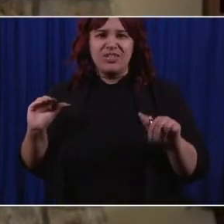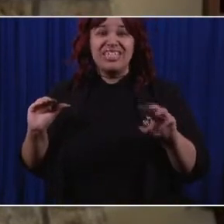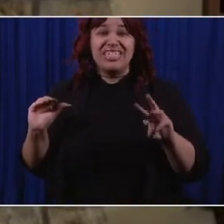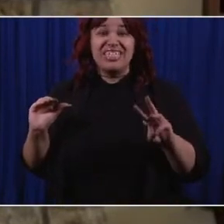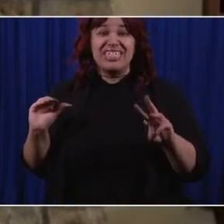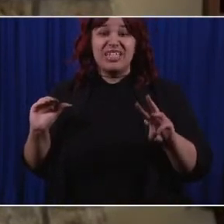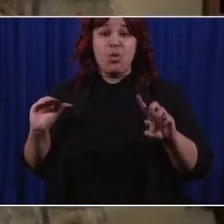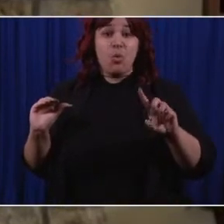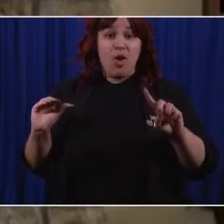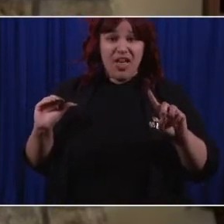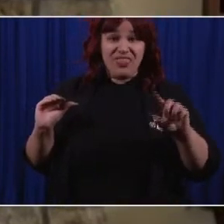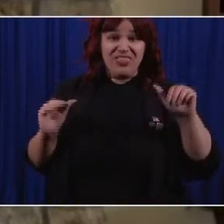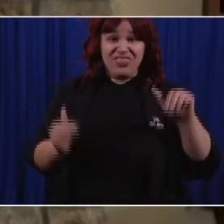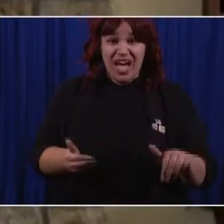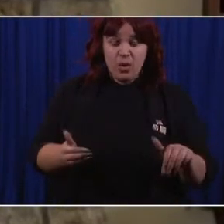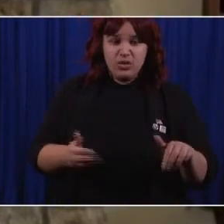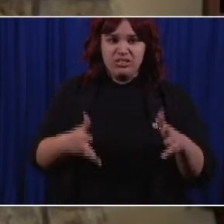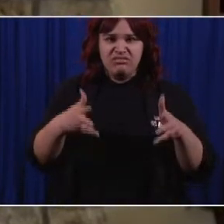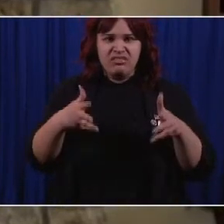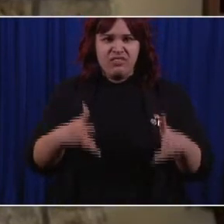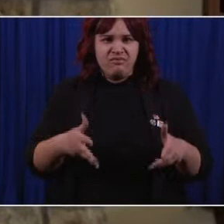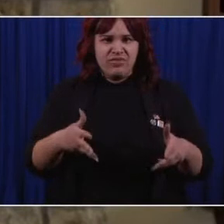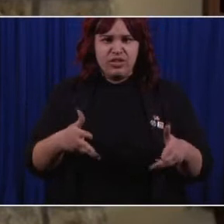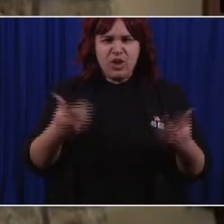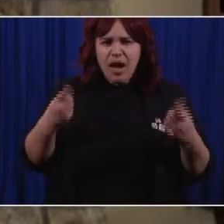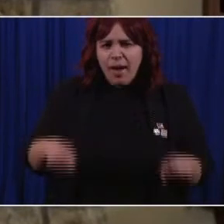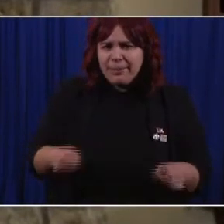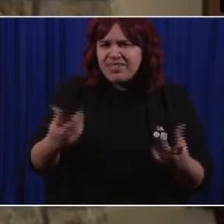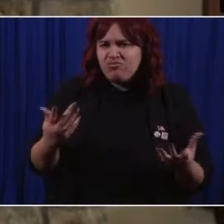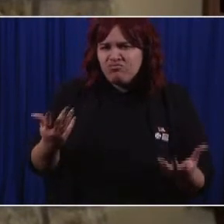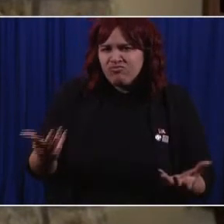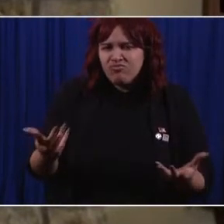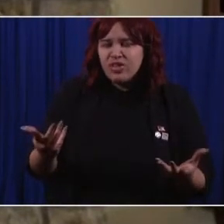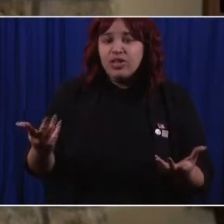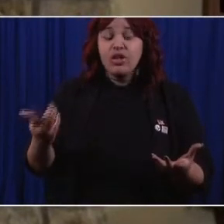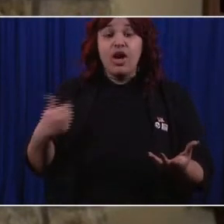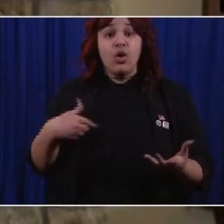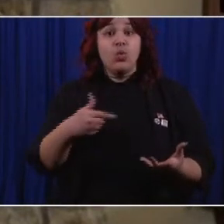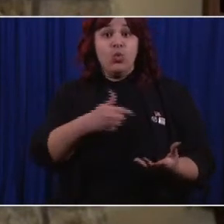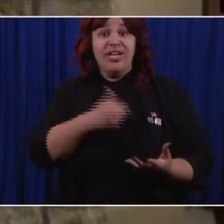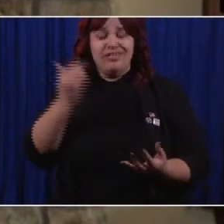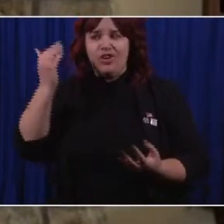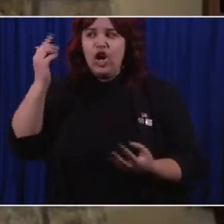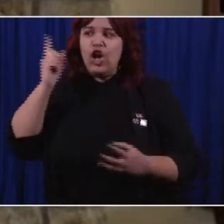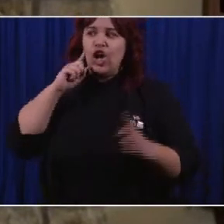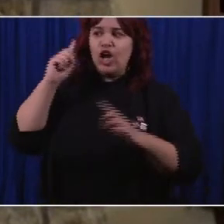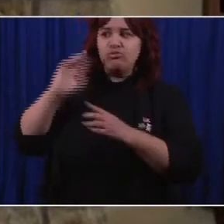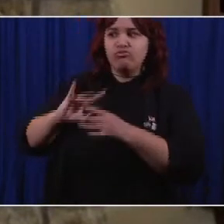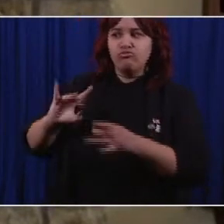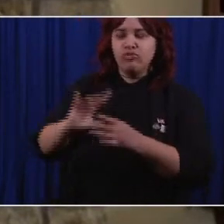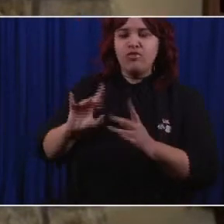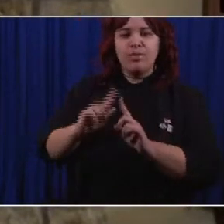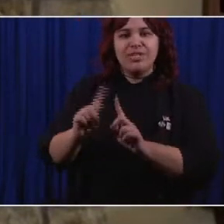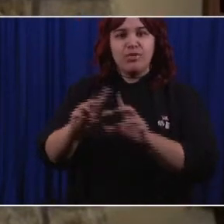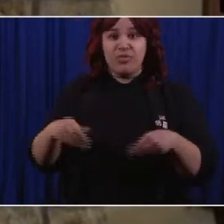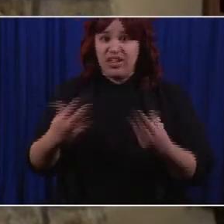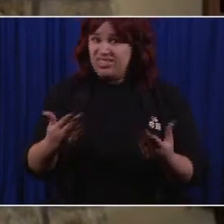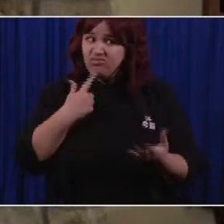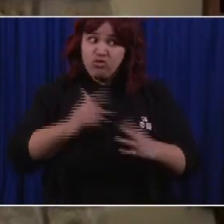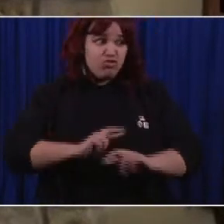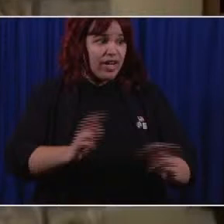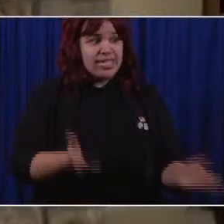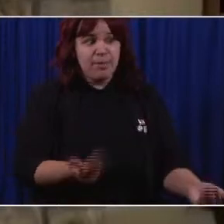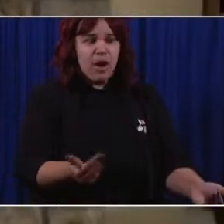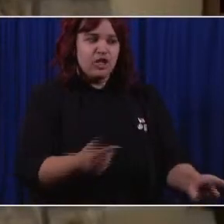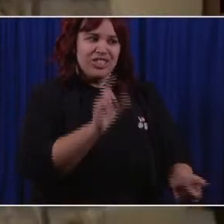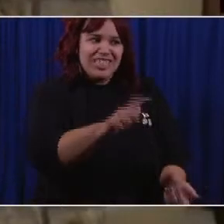on. And clearly there's a disconnect. Providers in Greater Cincinnati, Governor, have said, we are ready. We just need supplies. What's happening? Yeah, here's the